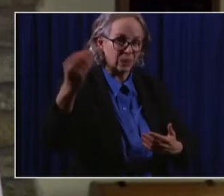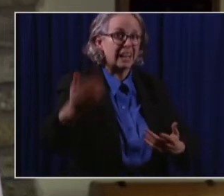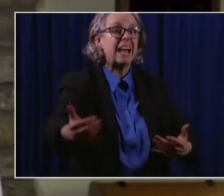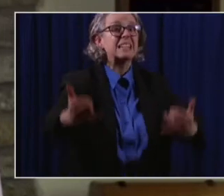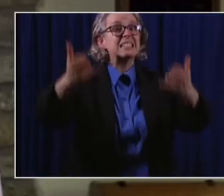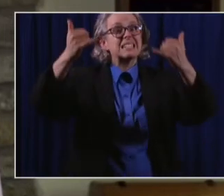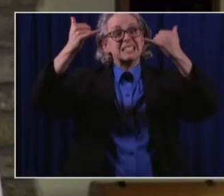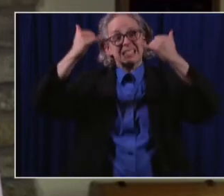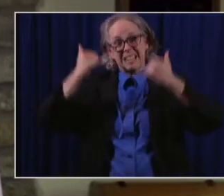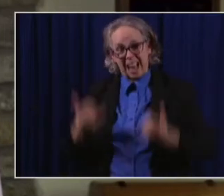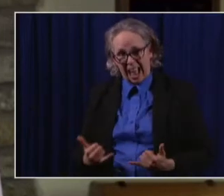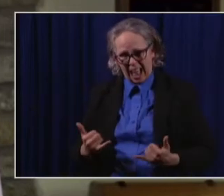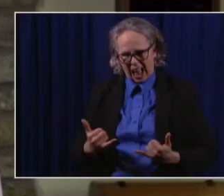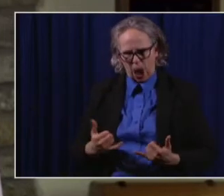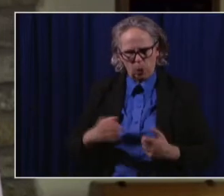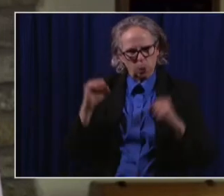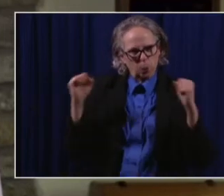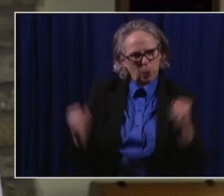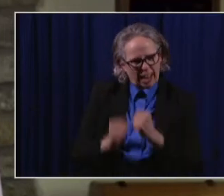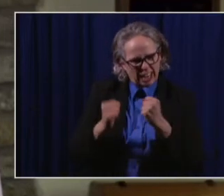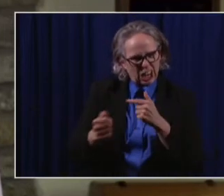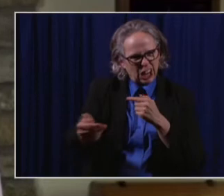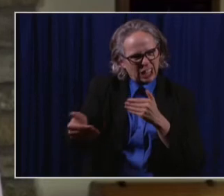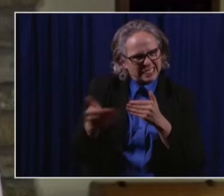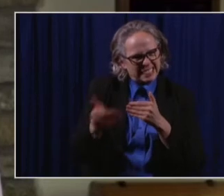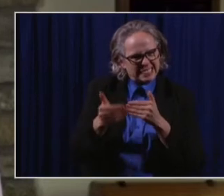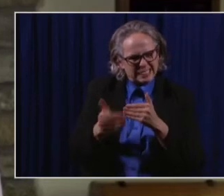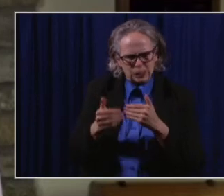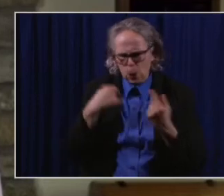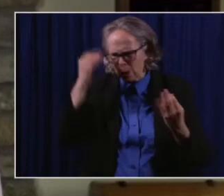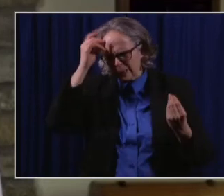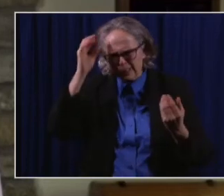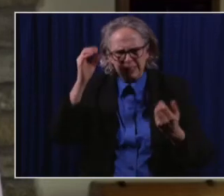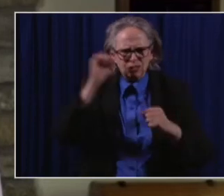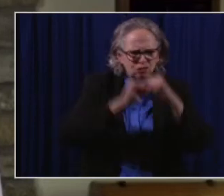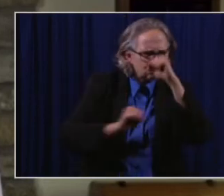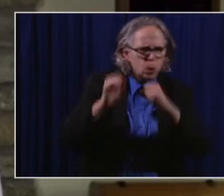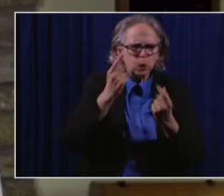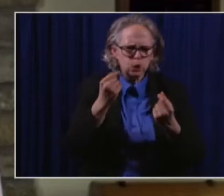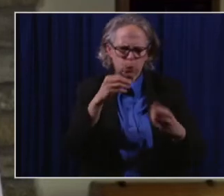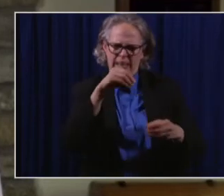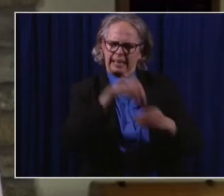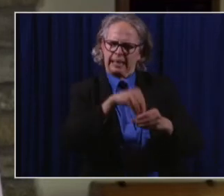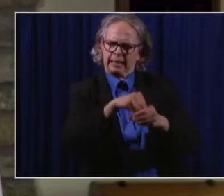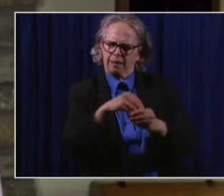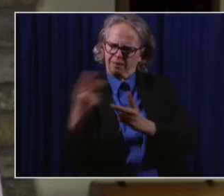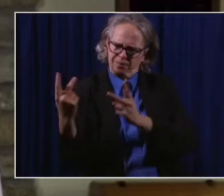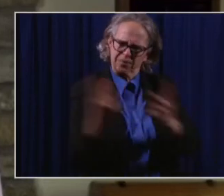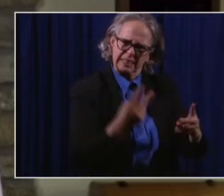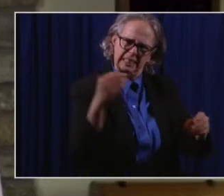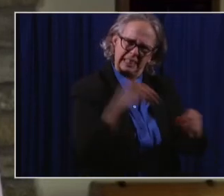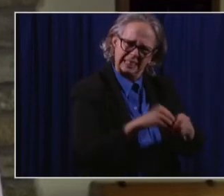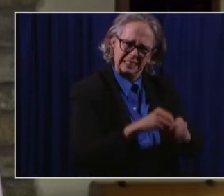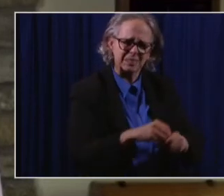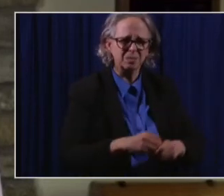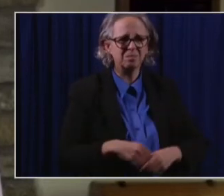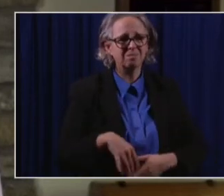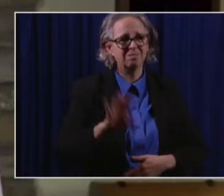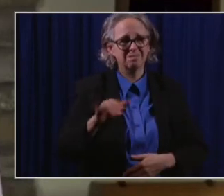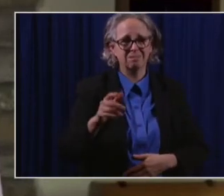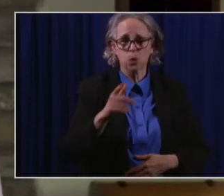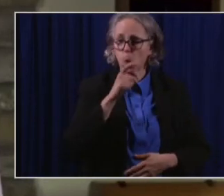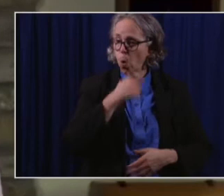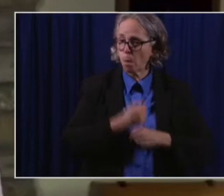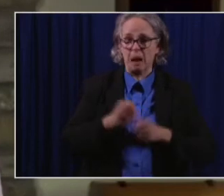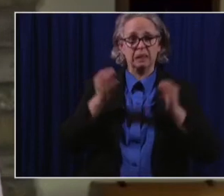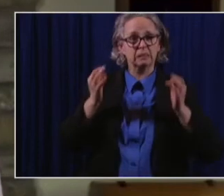indoor visitation, and a lot of it is within the discretion of the nursing home. They have to be able to have the